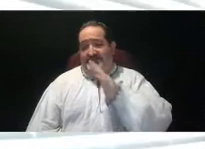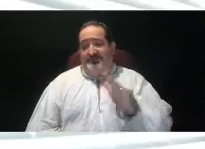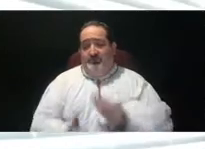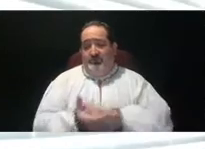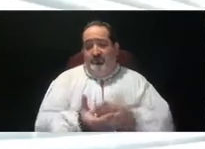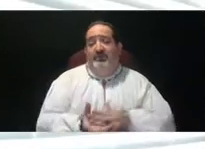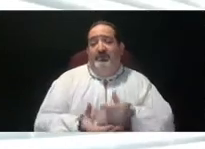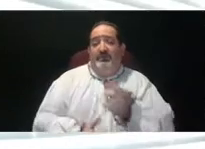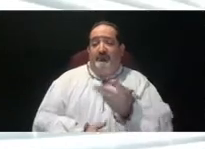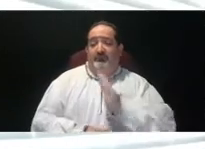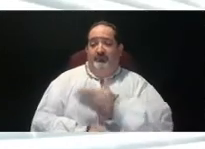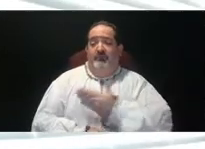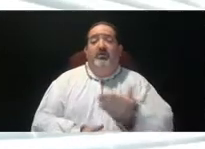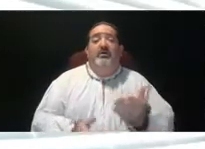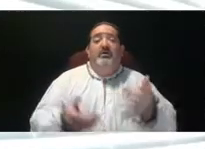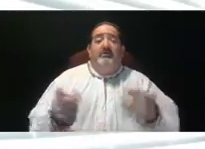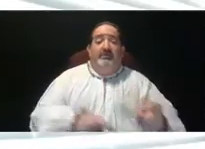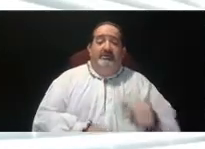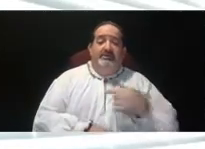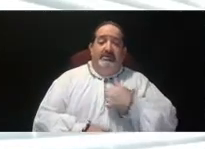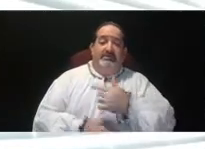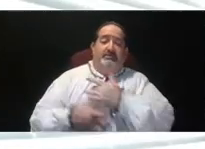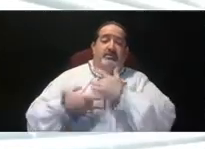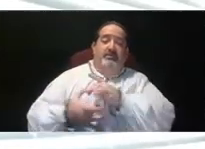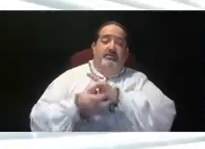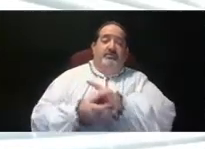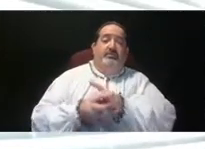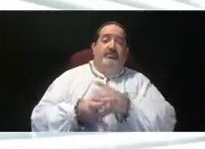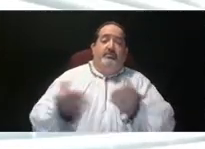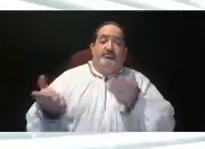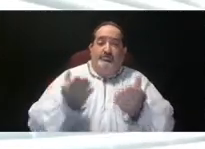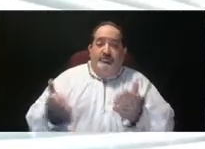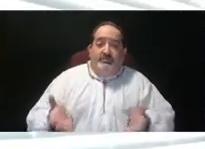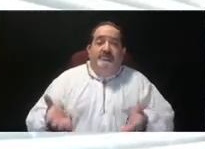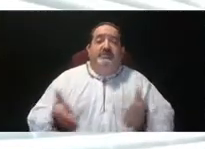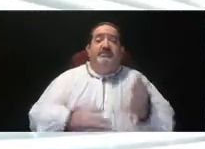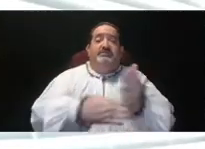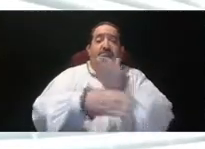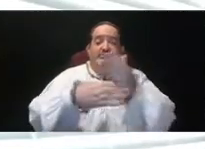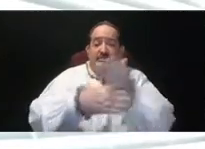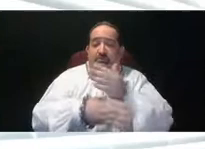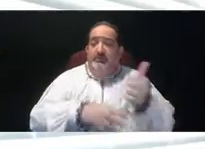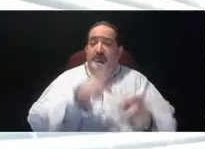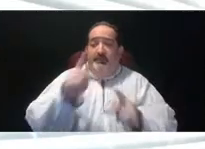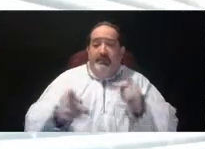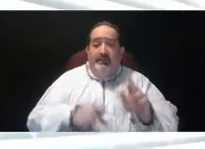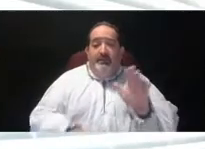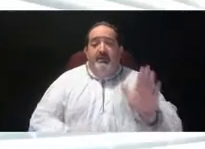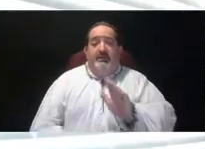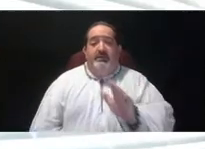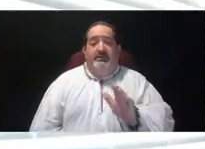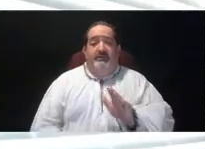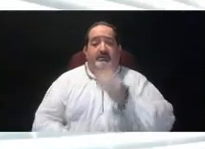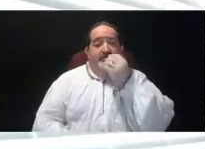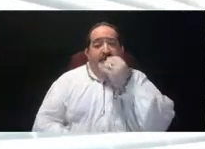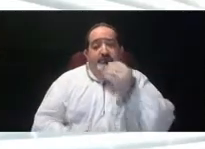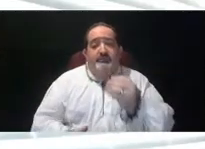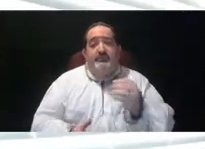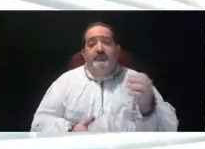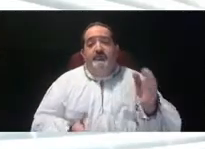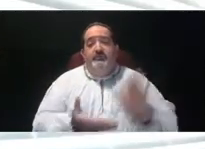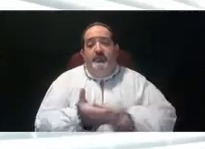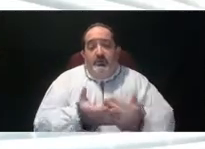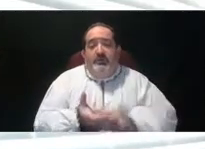real heart for service and for sharing with others his culinary expertise, which